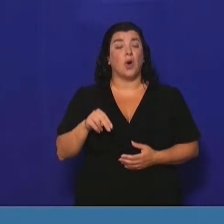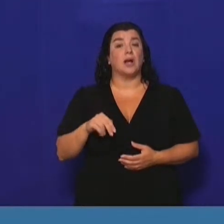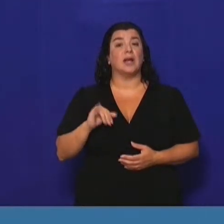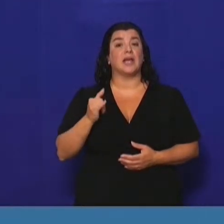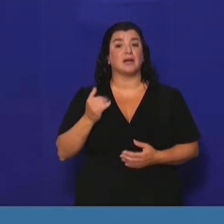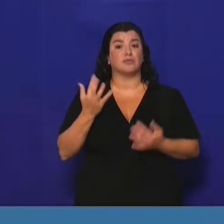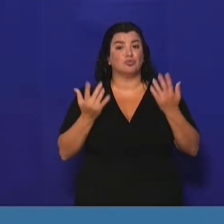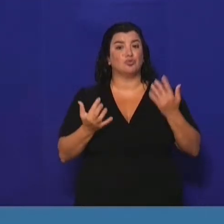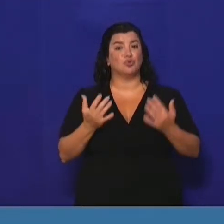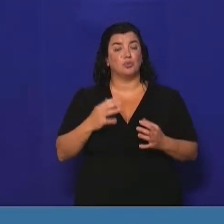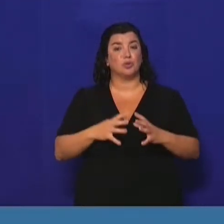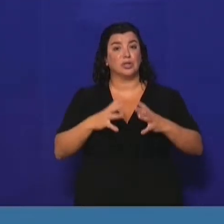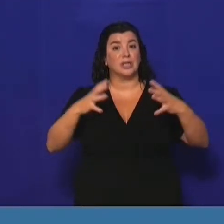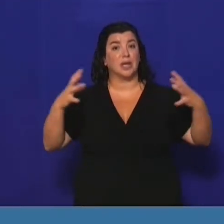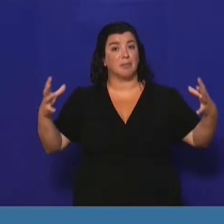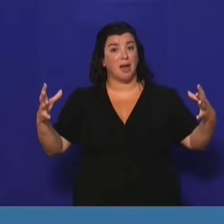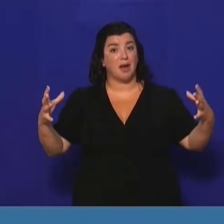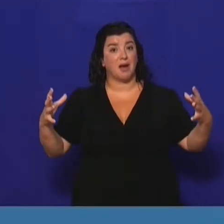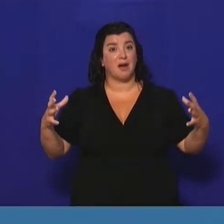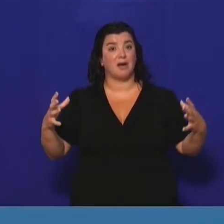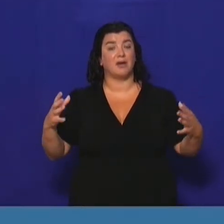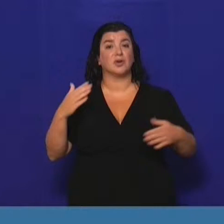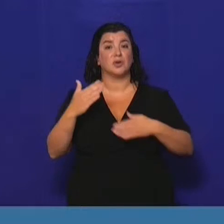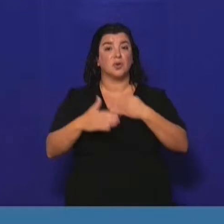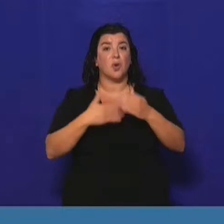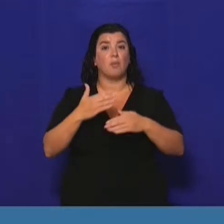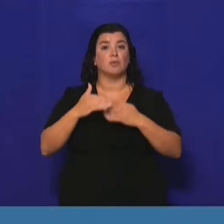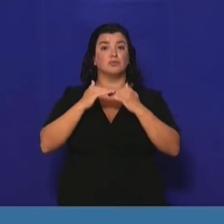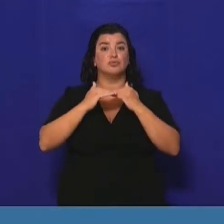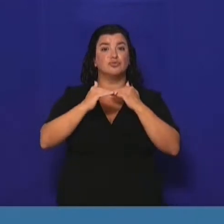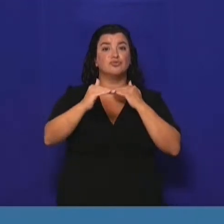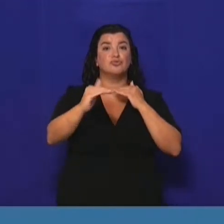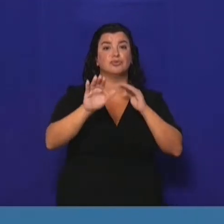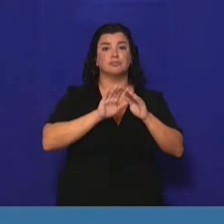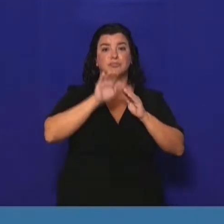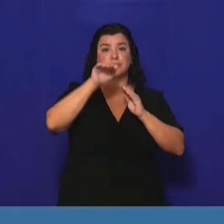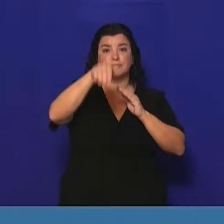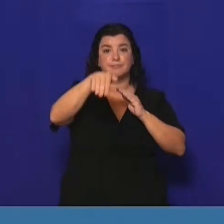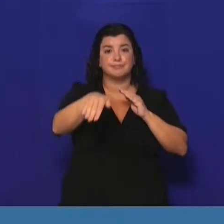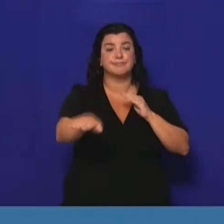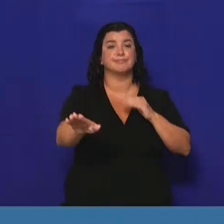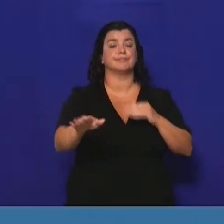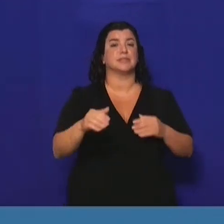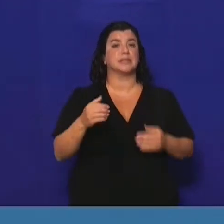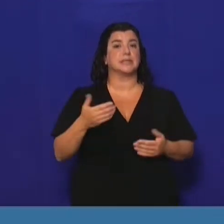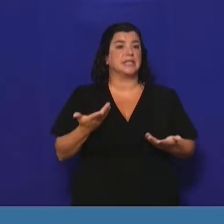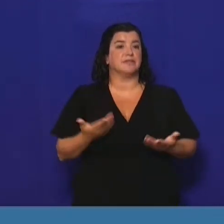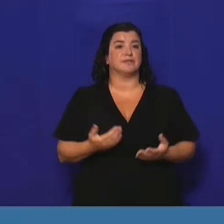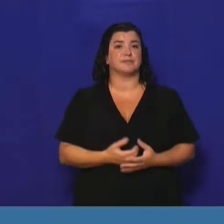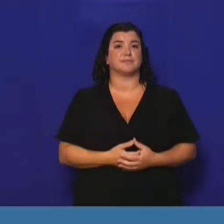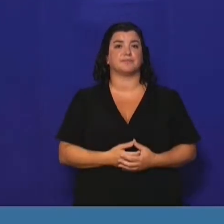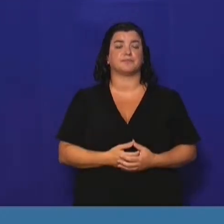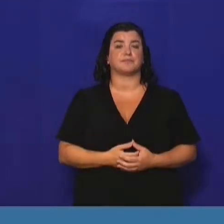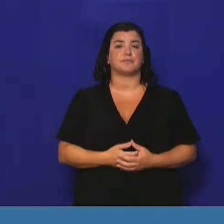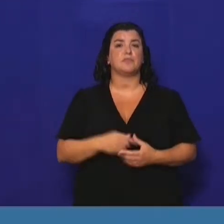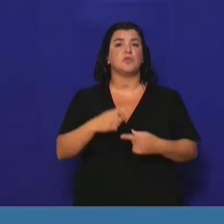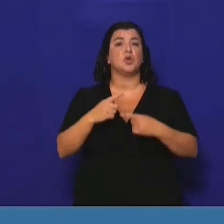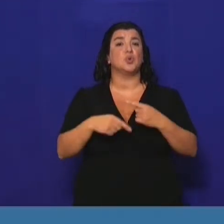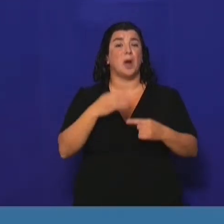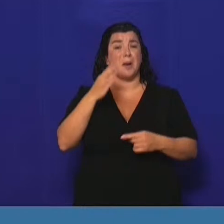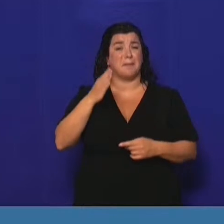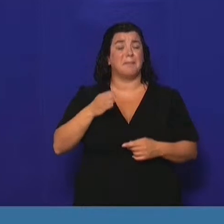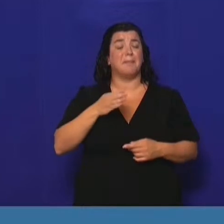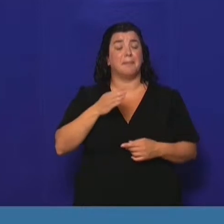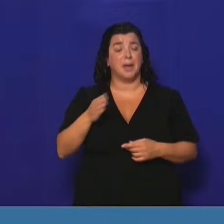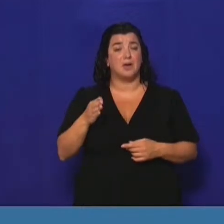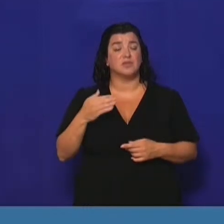hija xi ħaġa pożittiva di li tkun konsistenti bħabba l-flattening of the curve. Grazzi. Mela, fuq il-rata ta' mortalità,